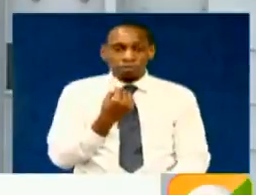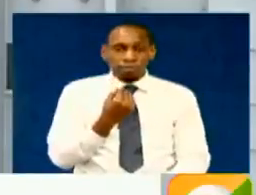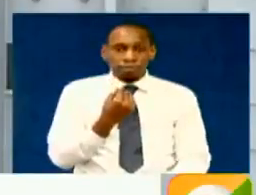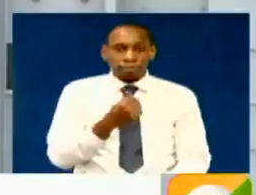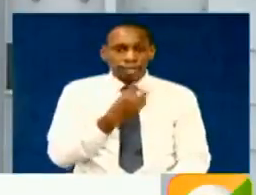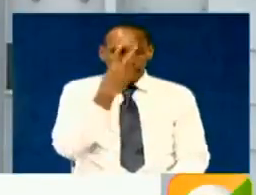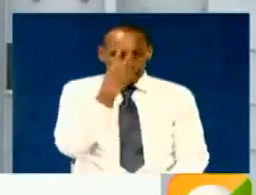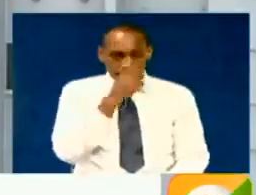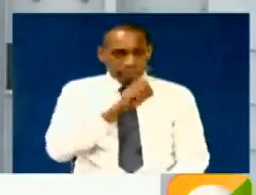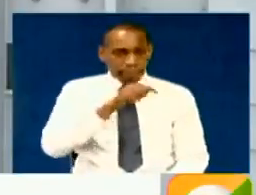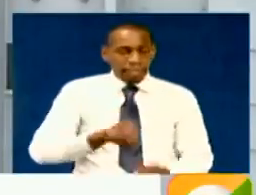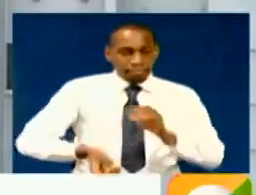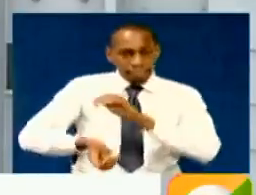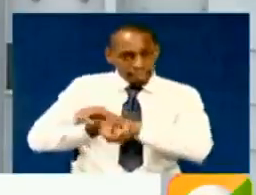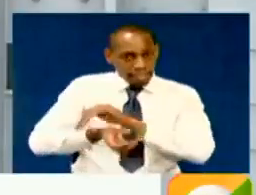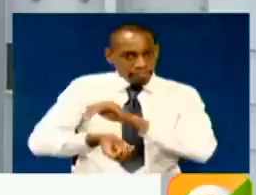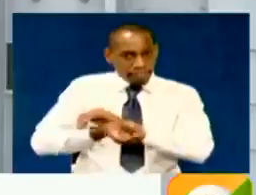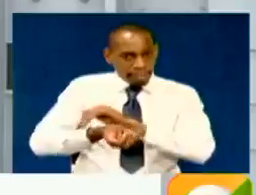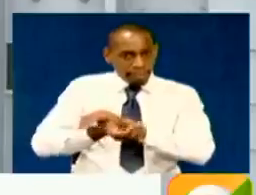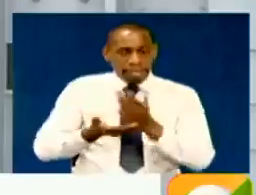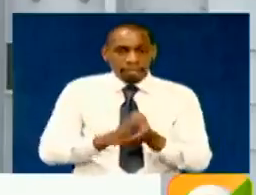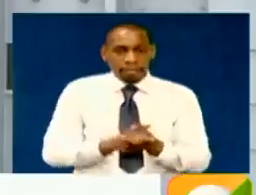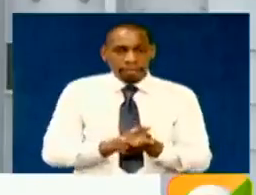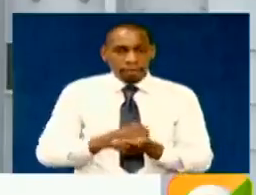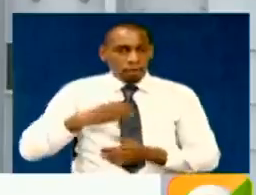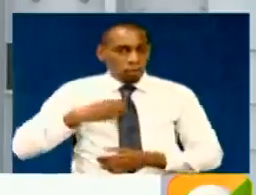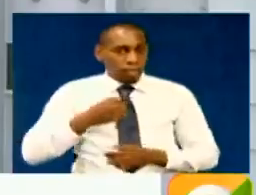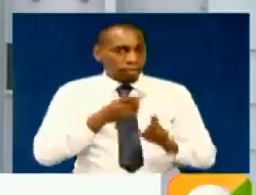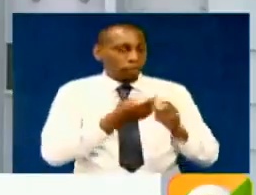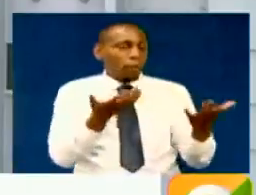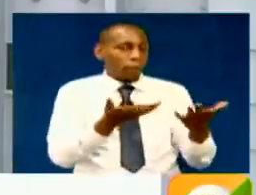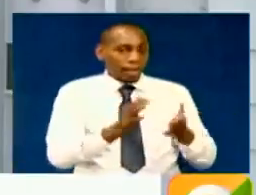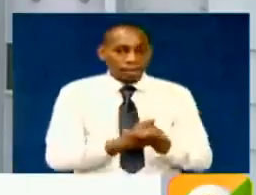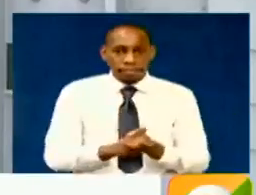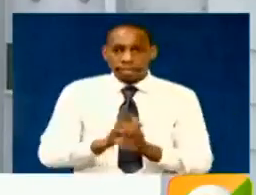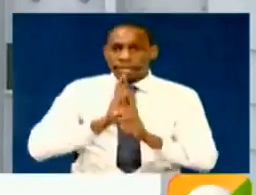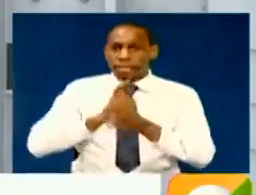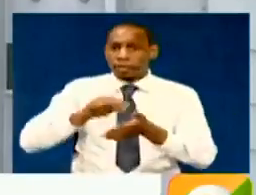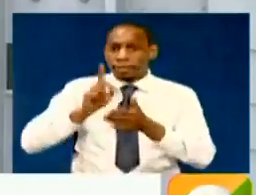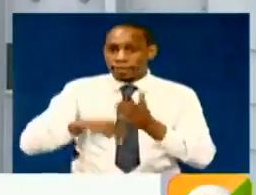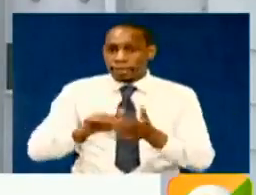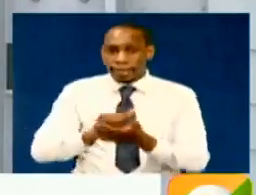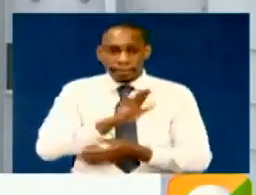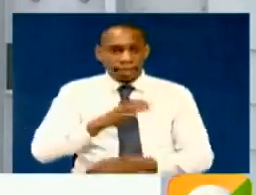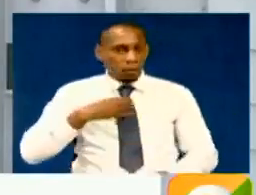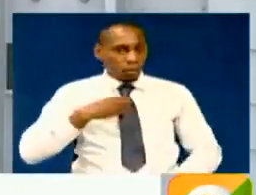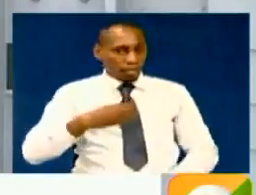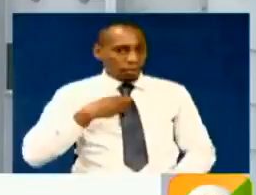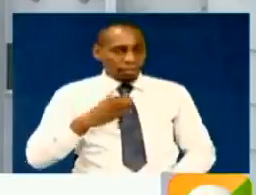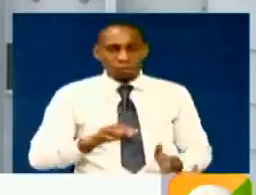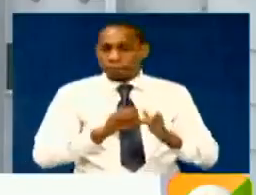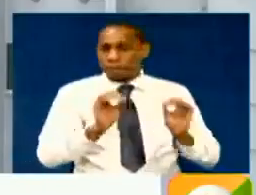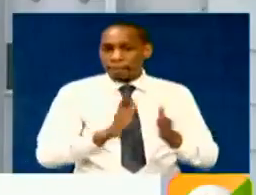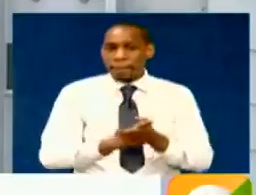that a suspect must explain how they attained their wealth. So the end result, that you became a millionaire, isn't the